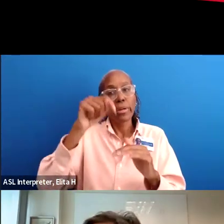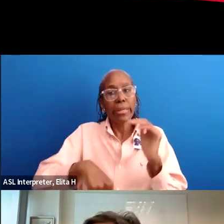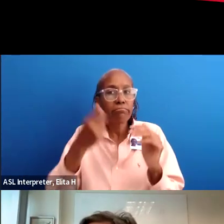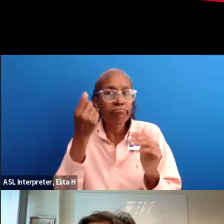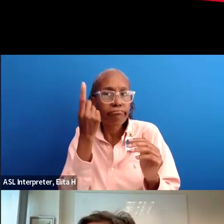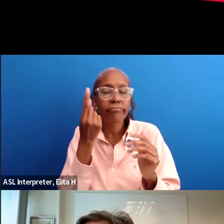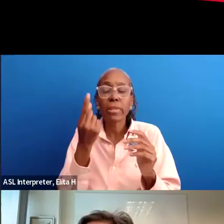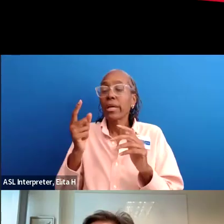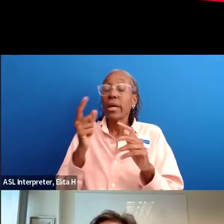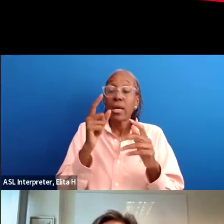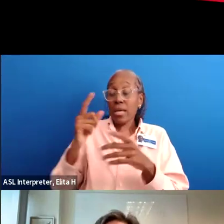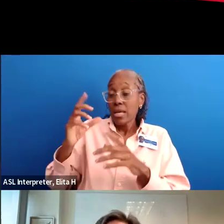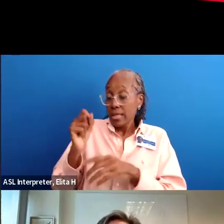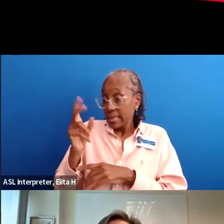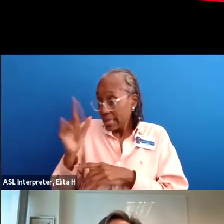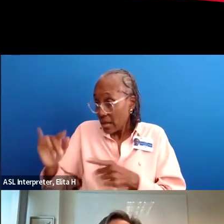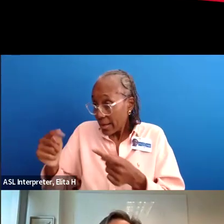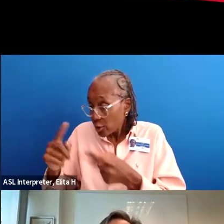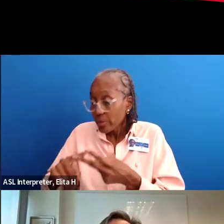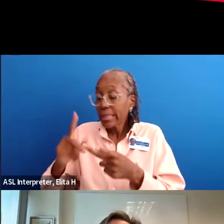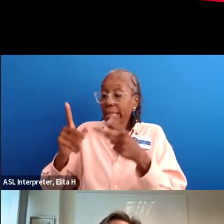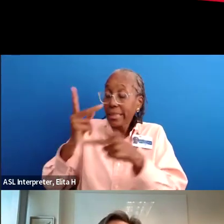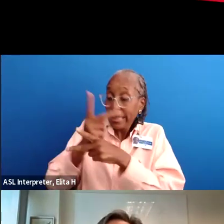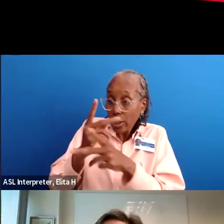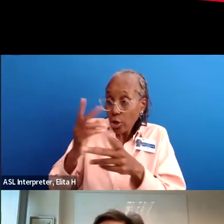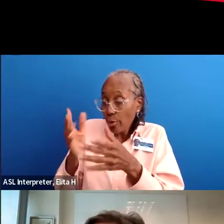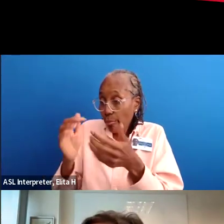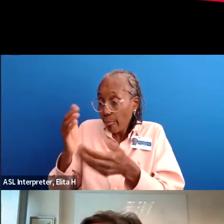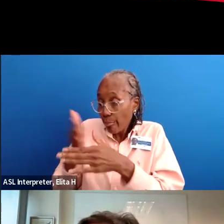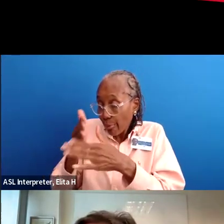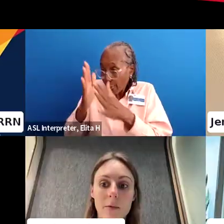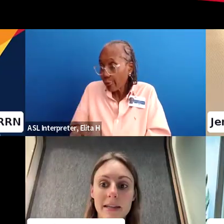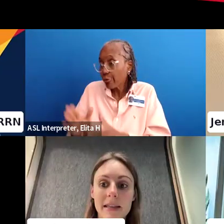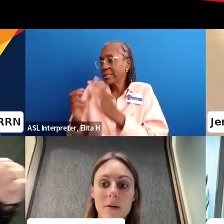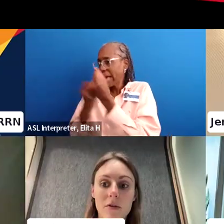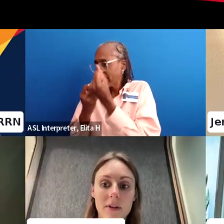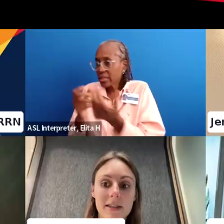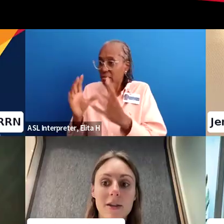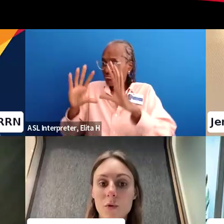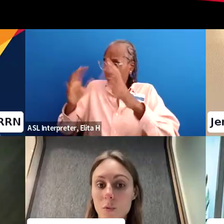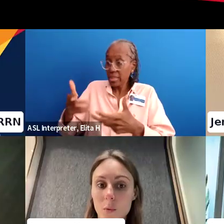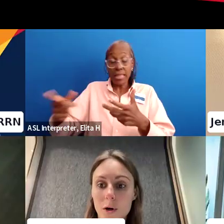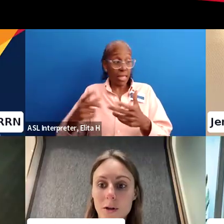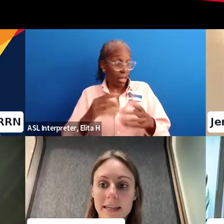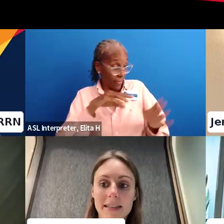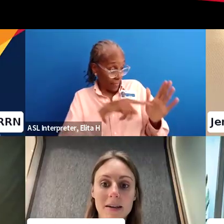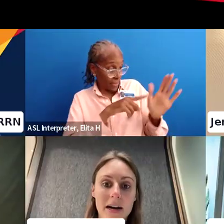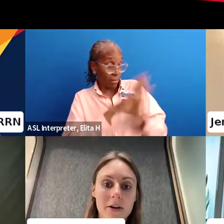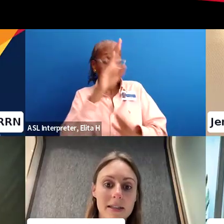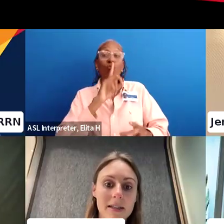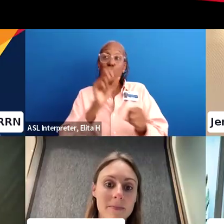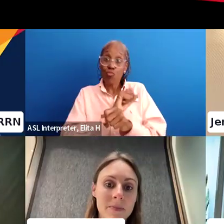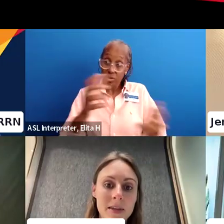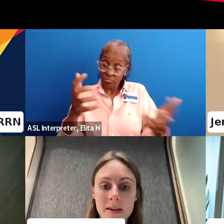cord injury, care partners, and advocates, are really critical to making sure the field develops in ways that reflect real-world needs